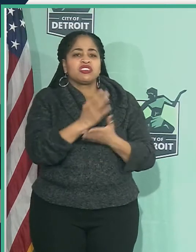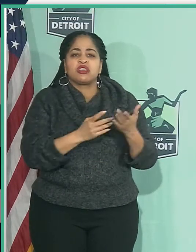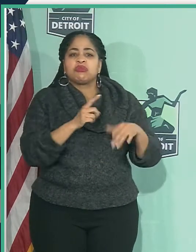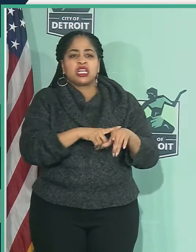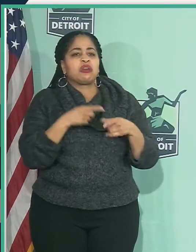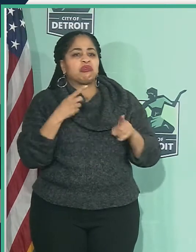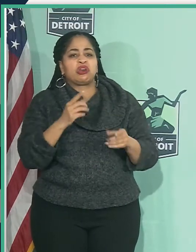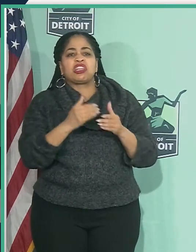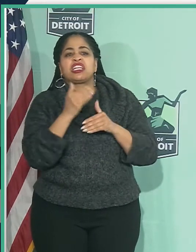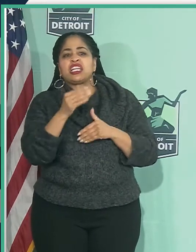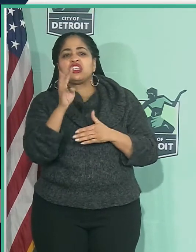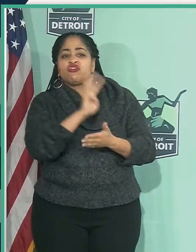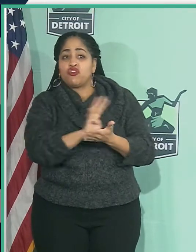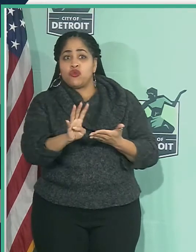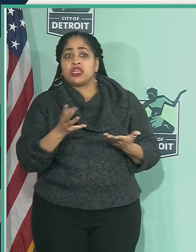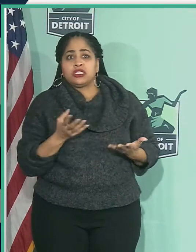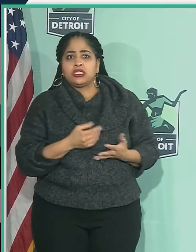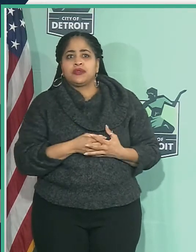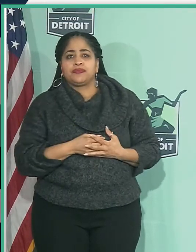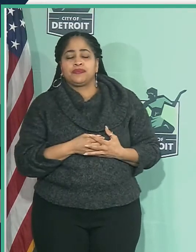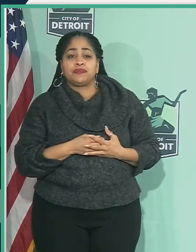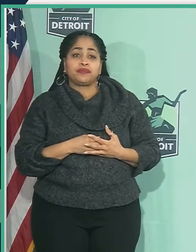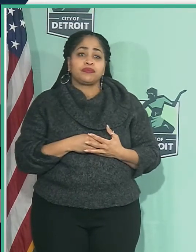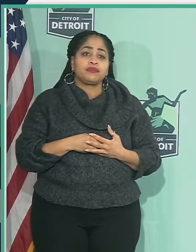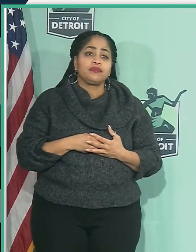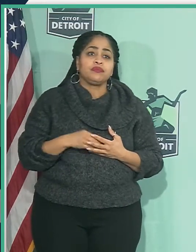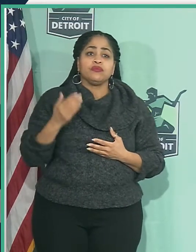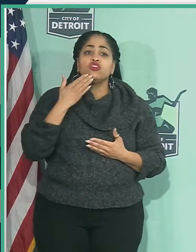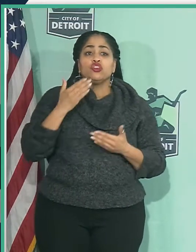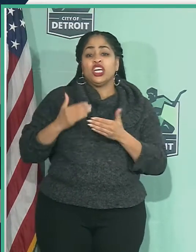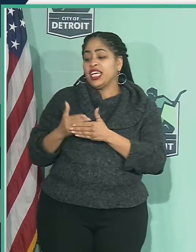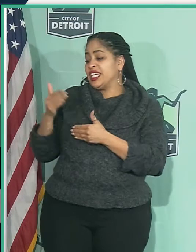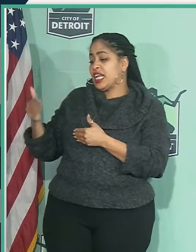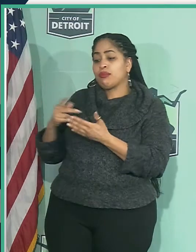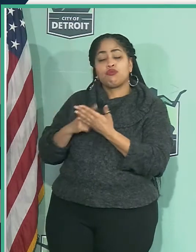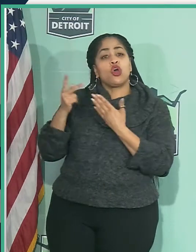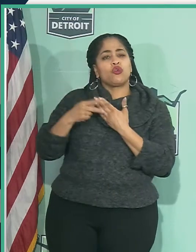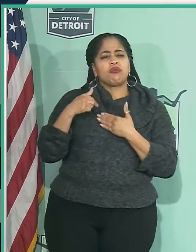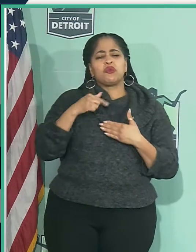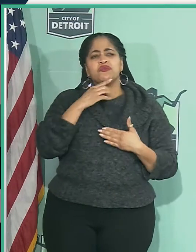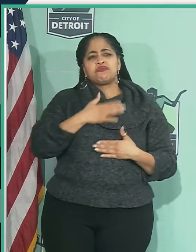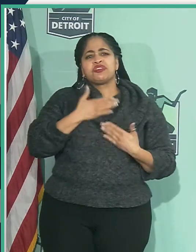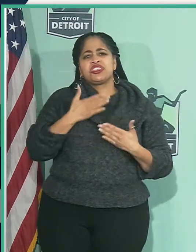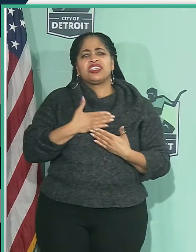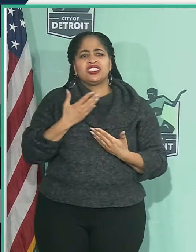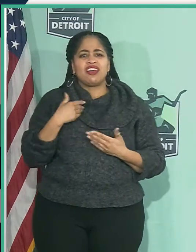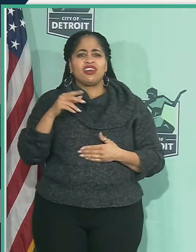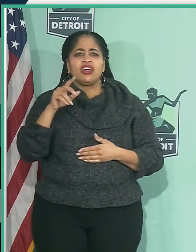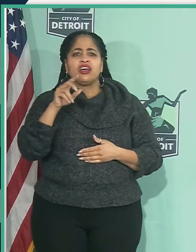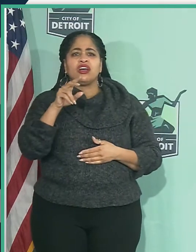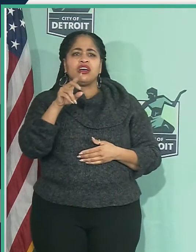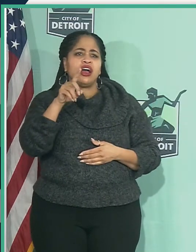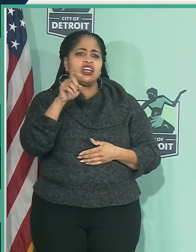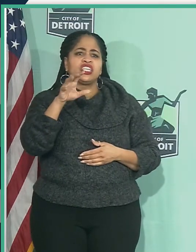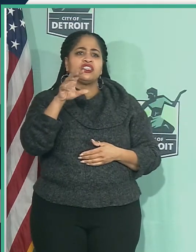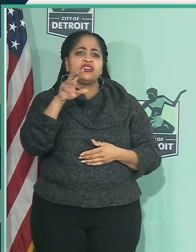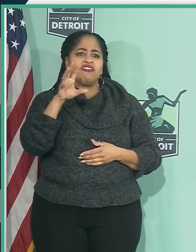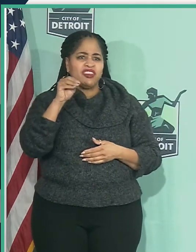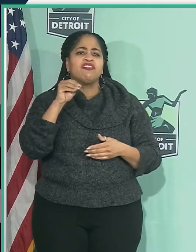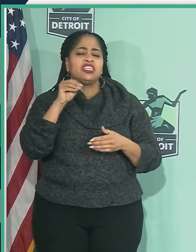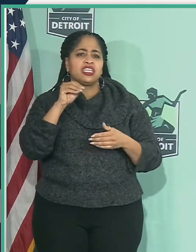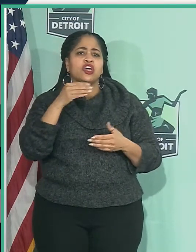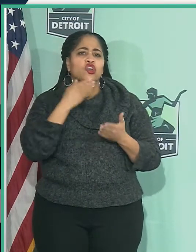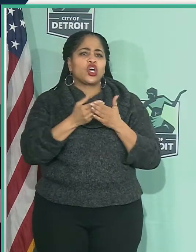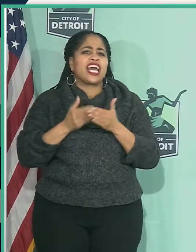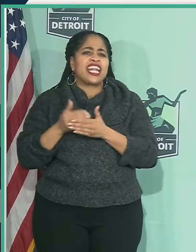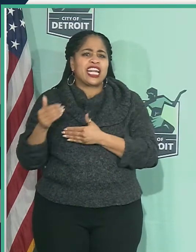in the next 4 weeks. Our Good Neighbor program, I was really pleased. We had about 250 good neighbors booked